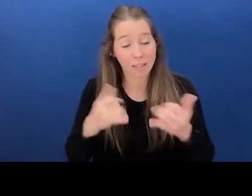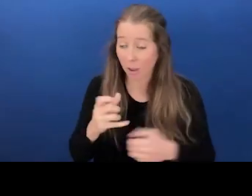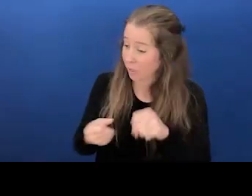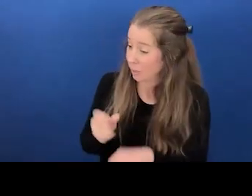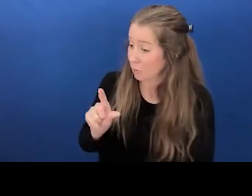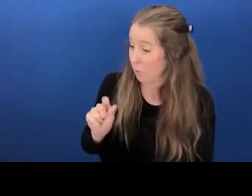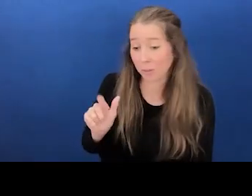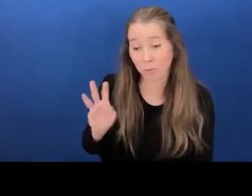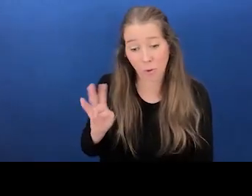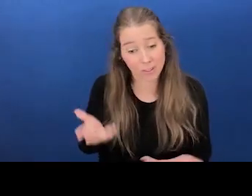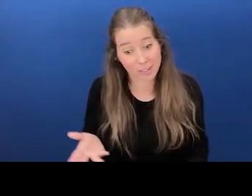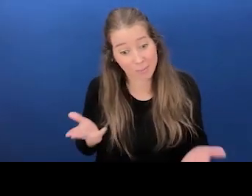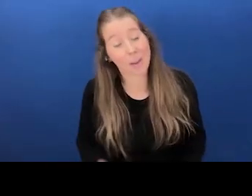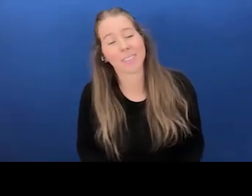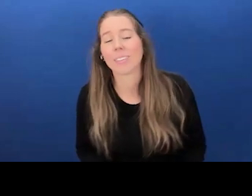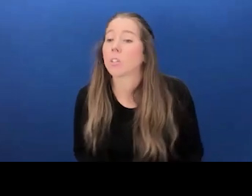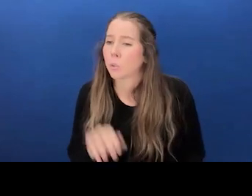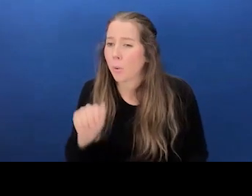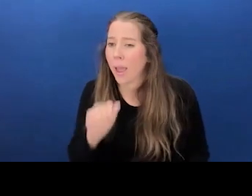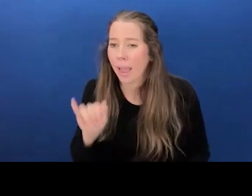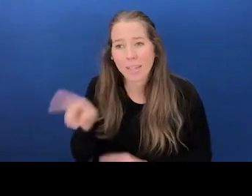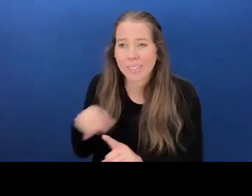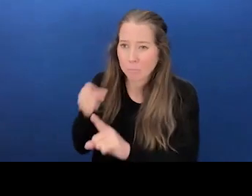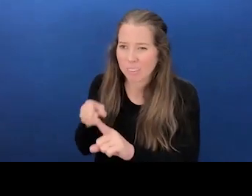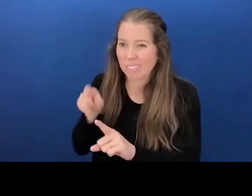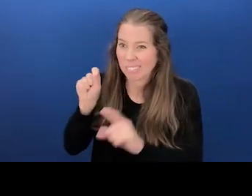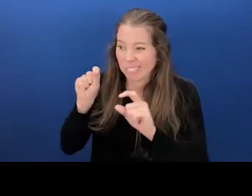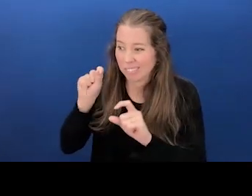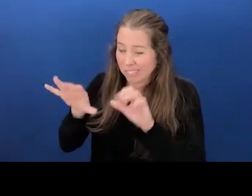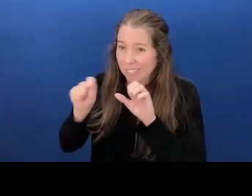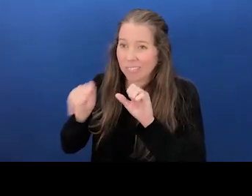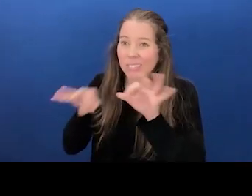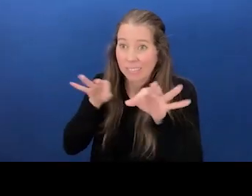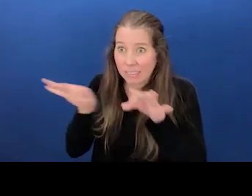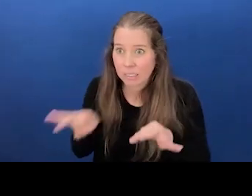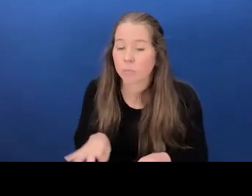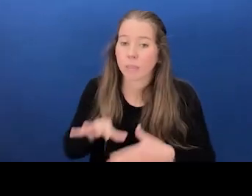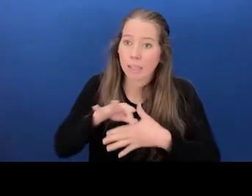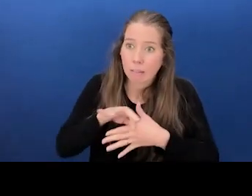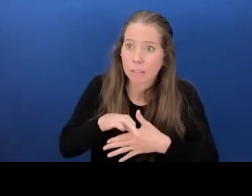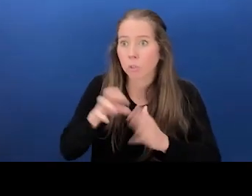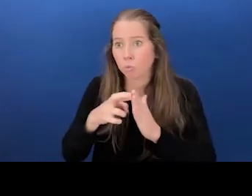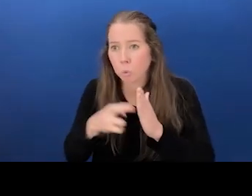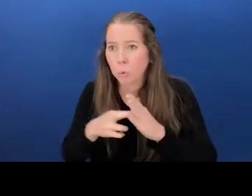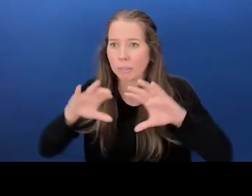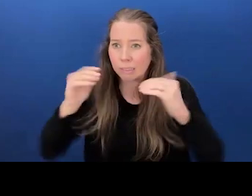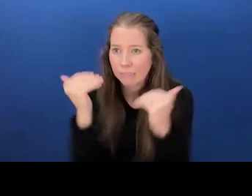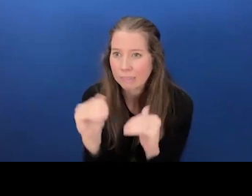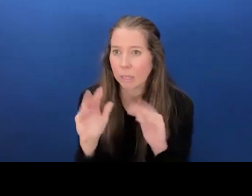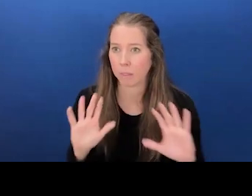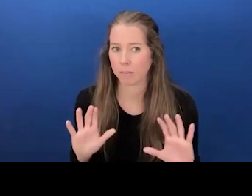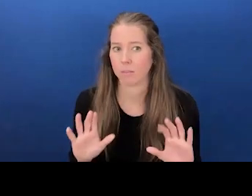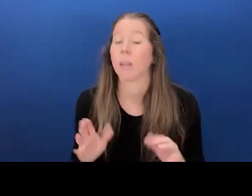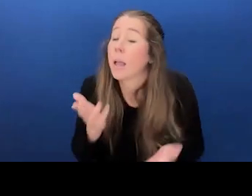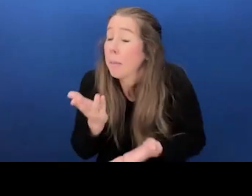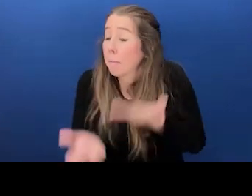And so your AI needs to be treated that specifically. All right, create context, rules, contain it. And maybe, just